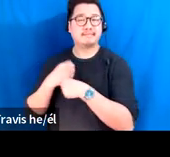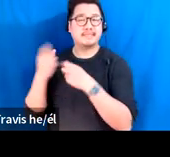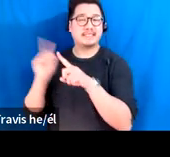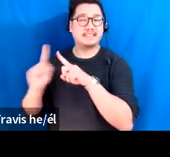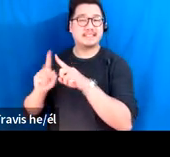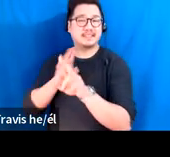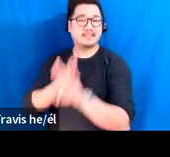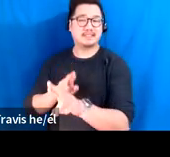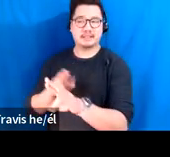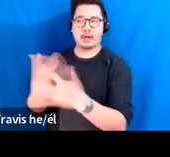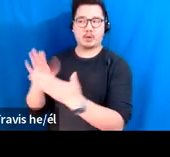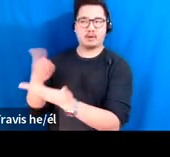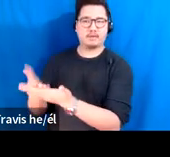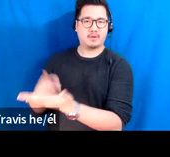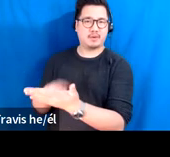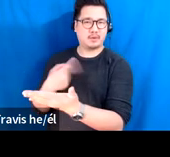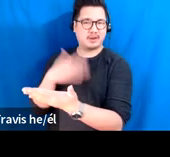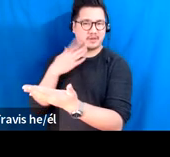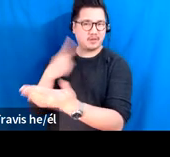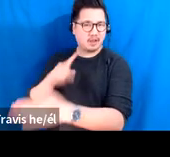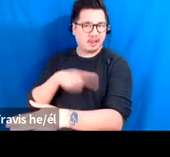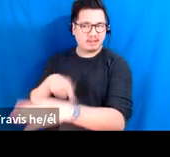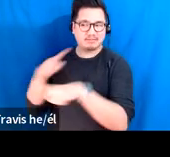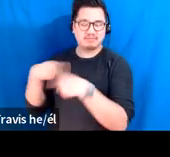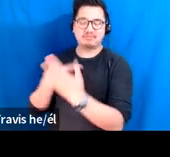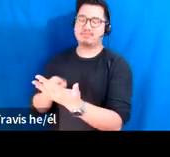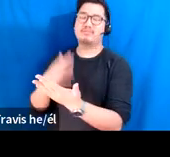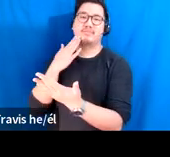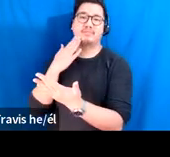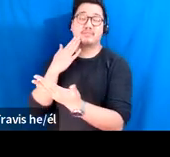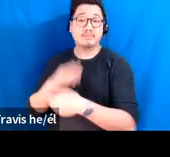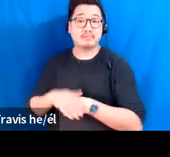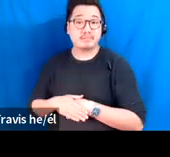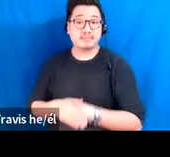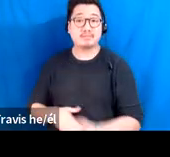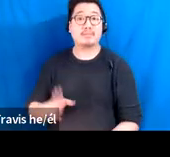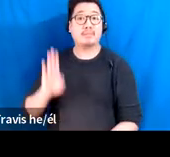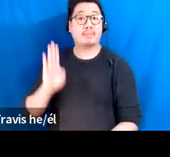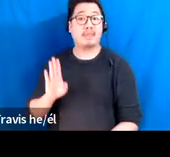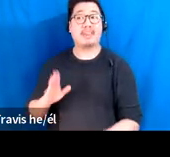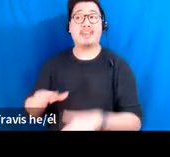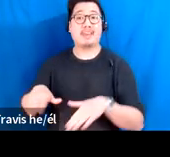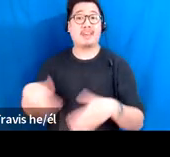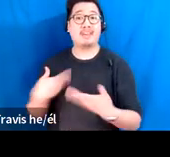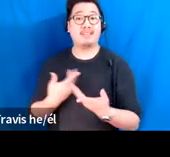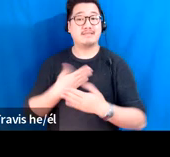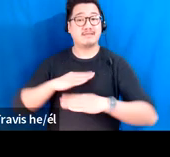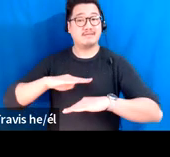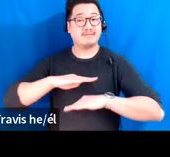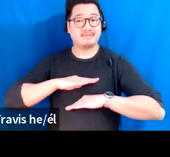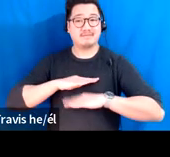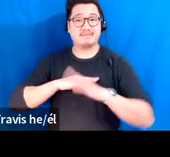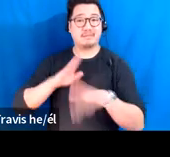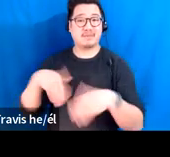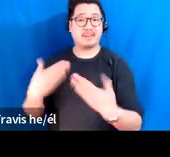confirmed what we have known for a long time boston has not delivered on a promise of a high quality and rigorous